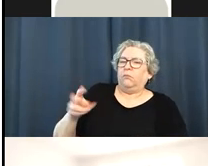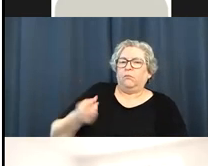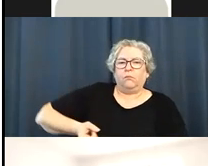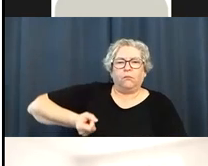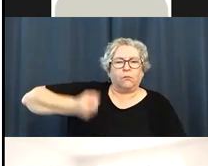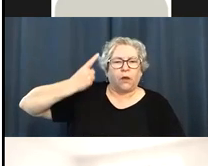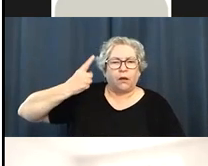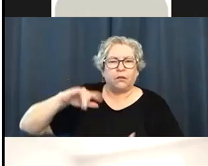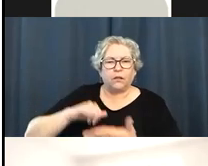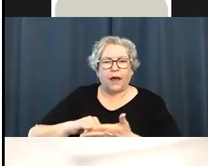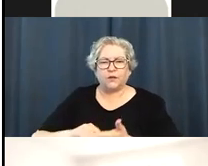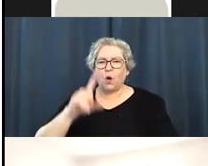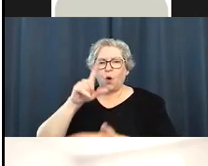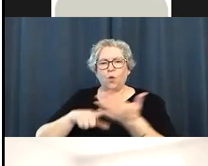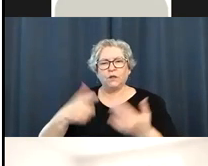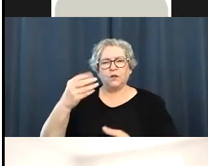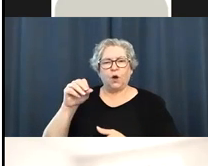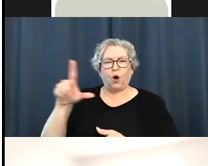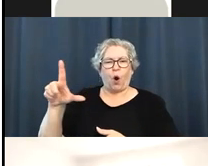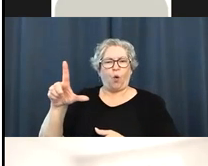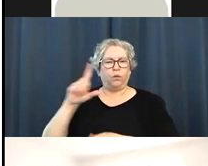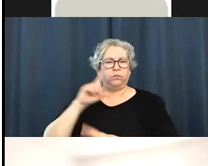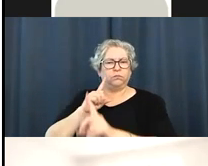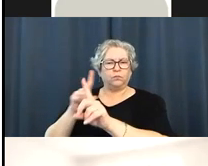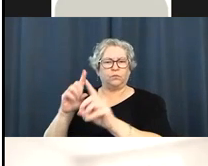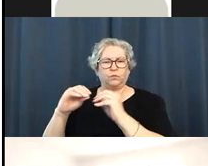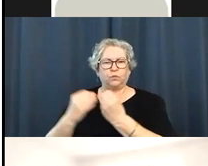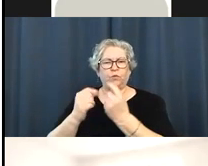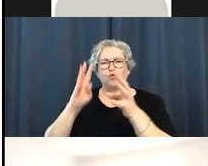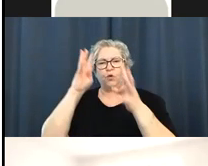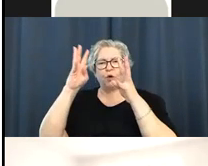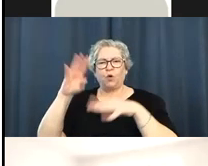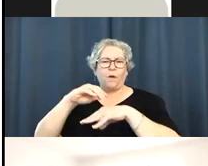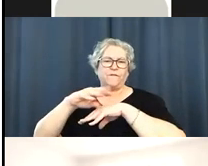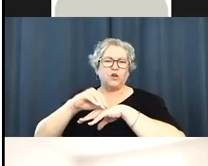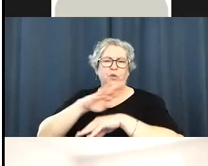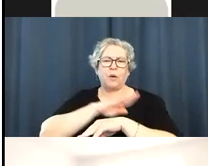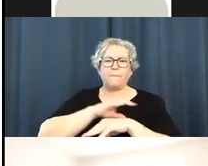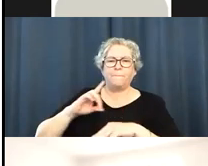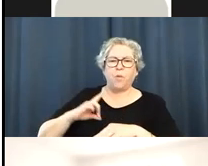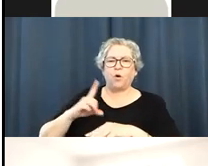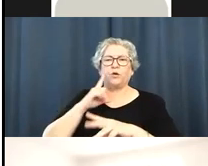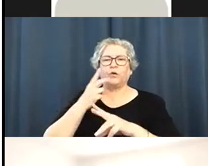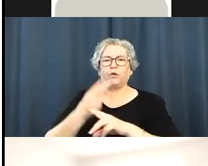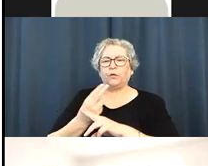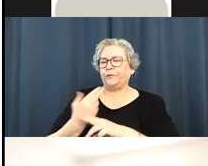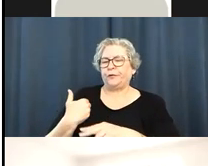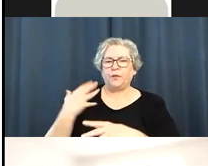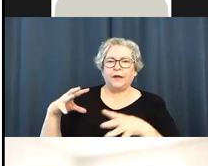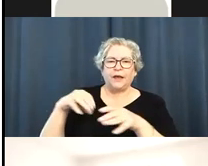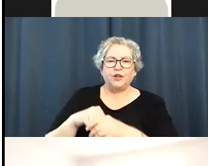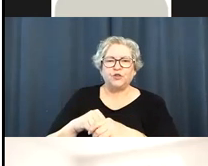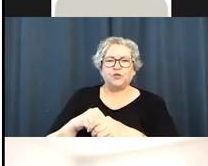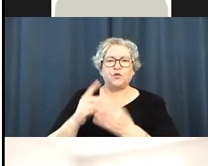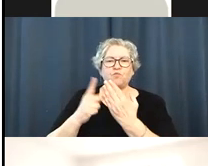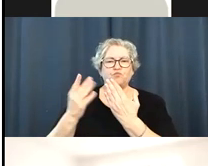what is the goal that your organization is looking to do with creating your advisory board or your youth engagement program and involving them in